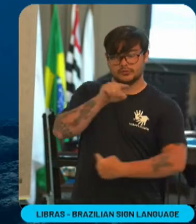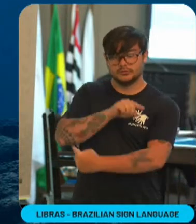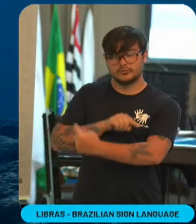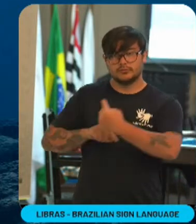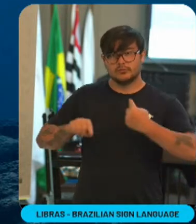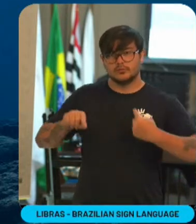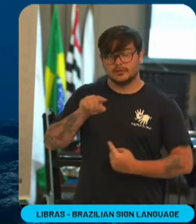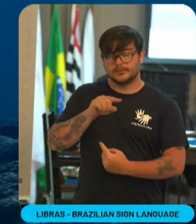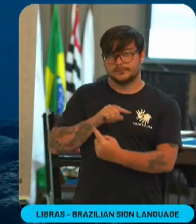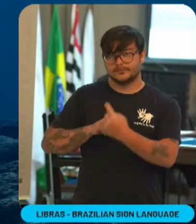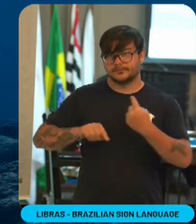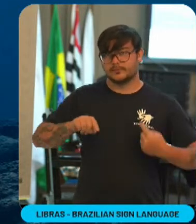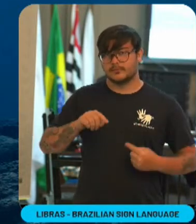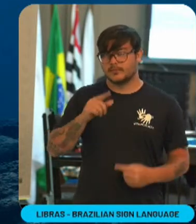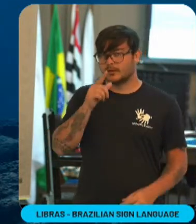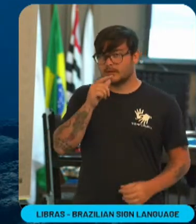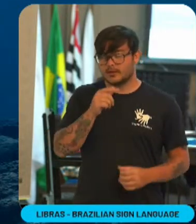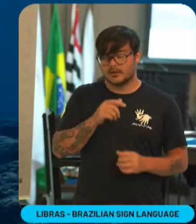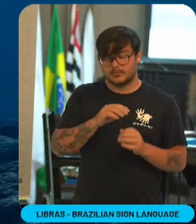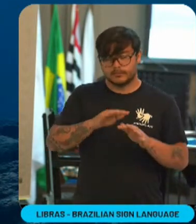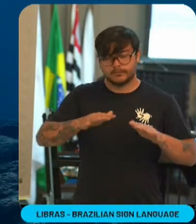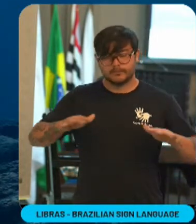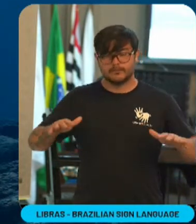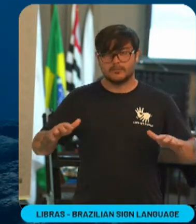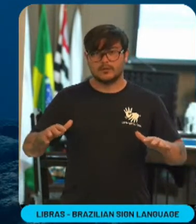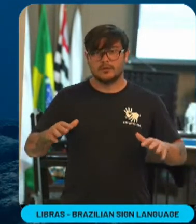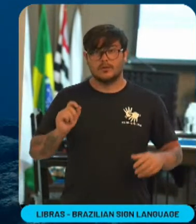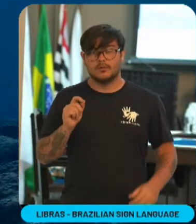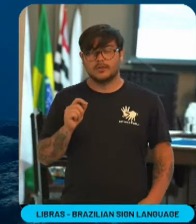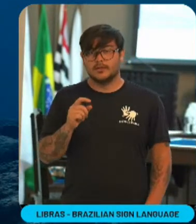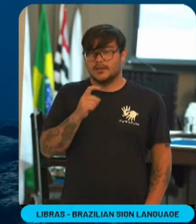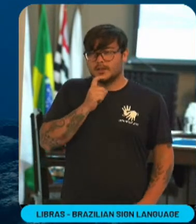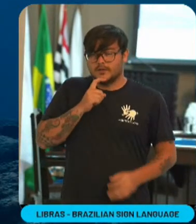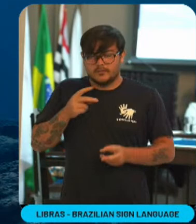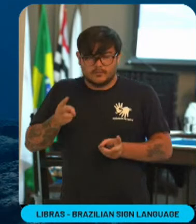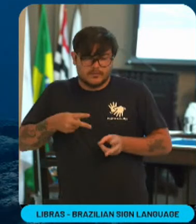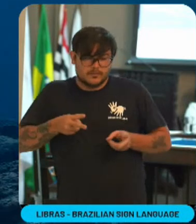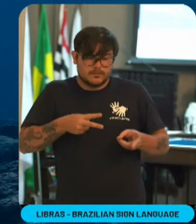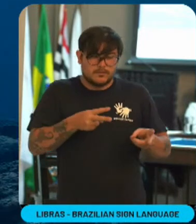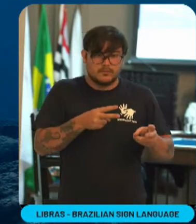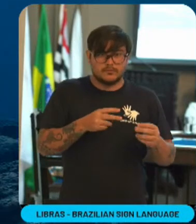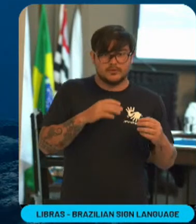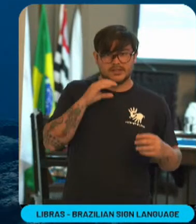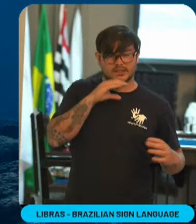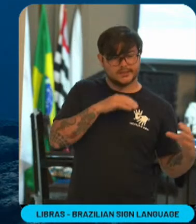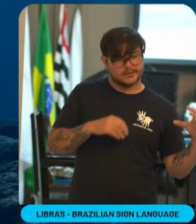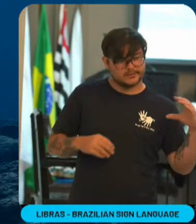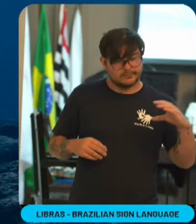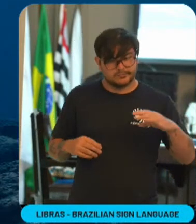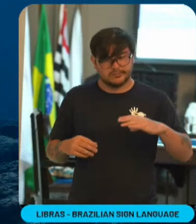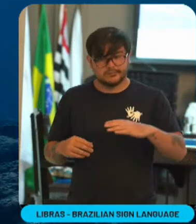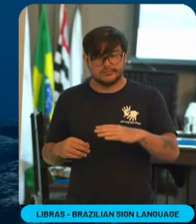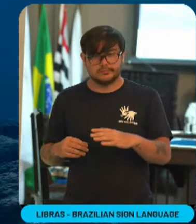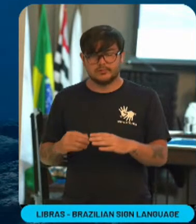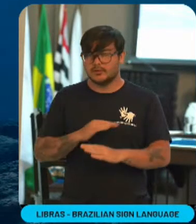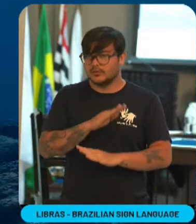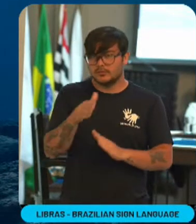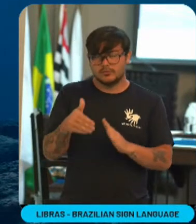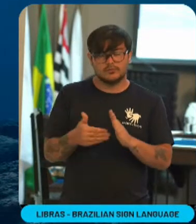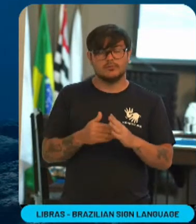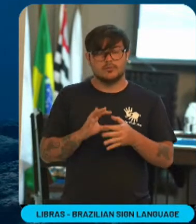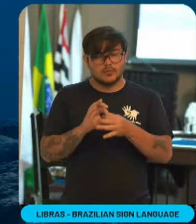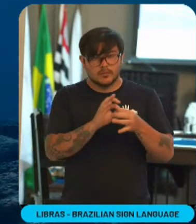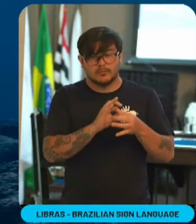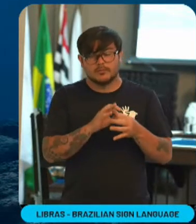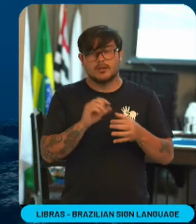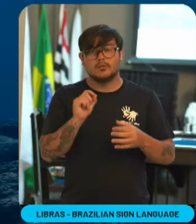the air circulation is in the oceans, like polar